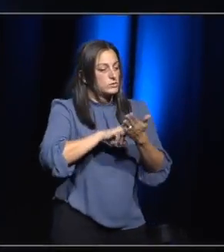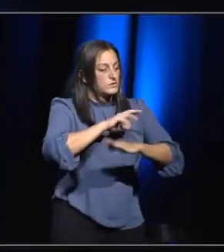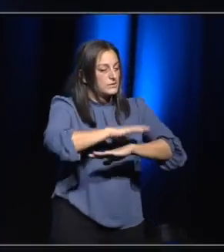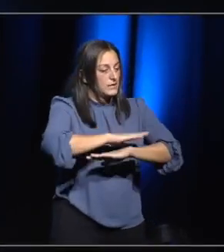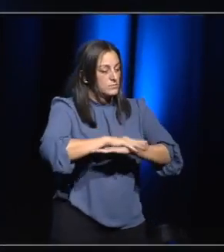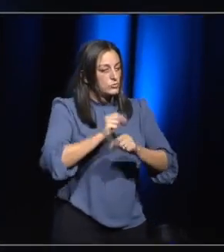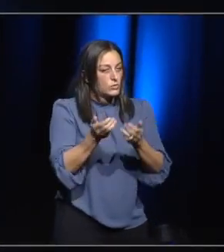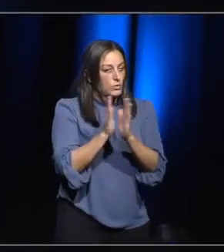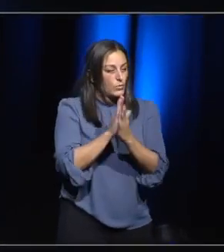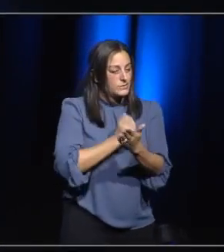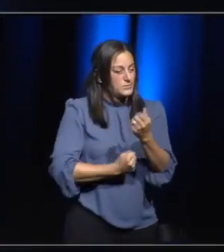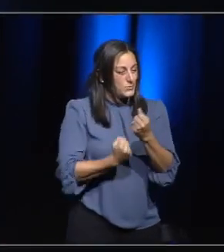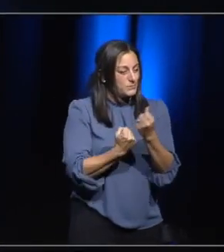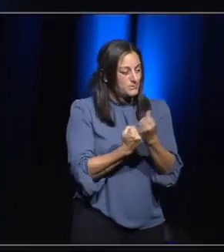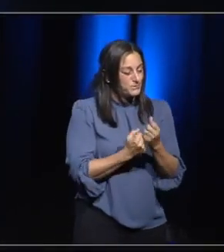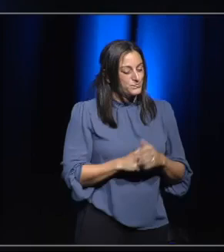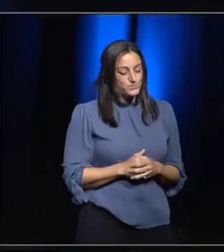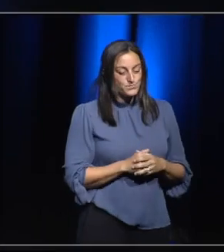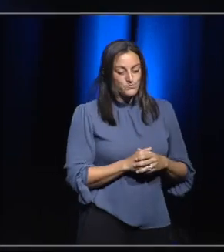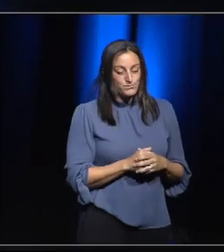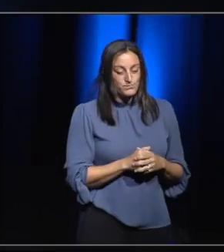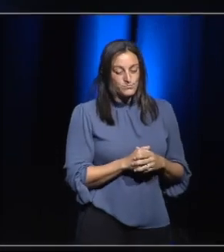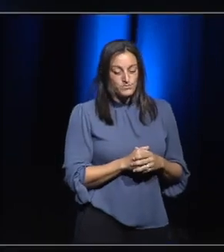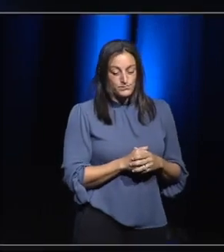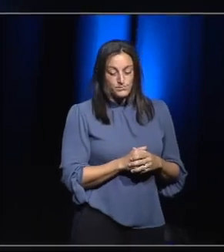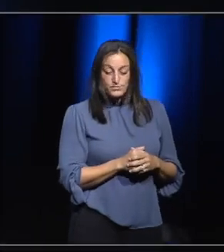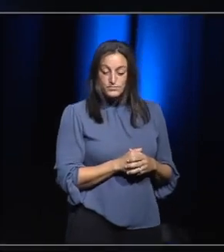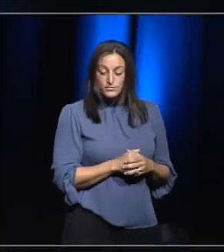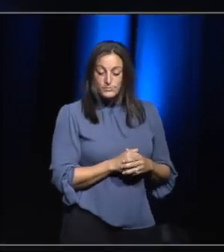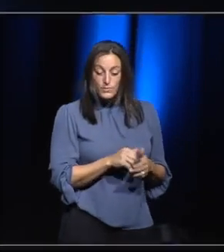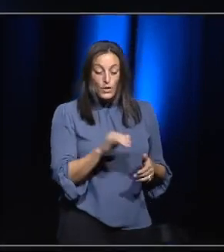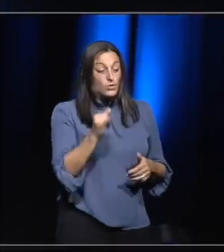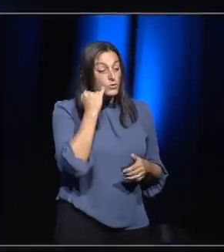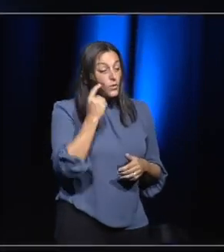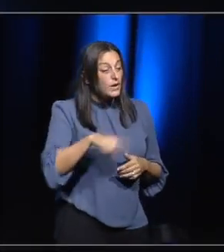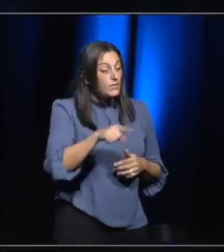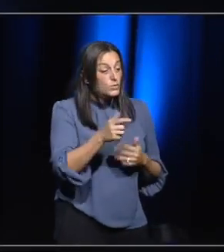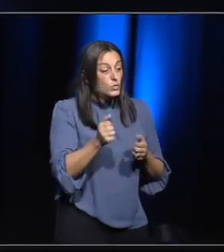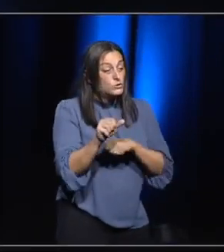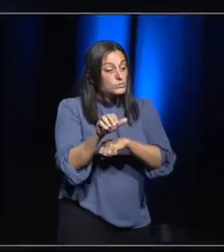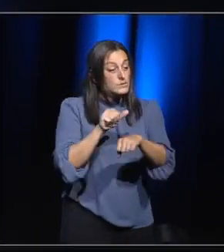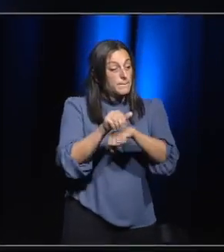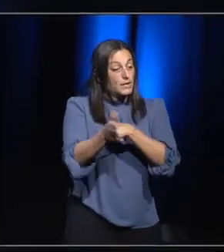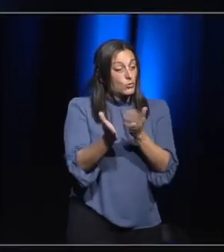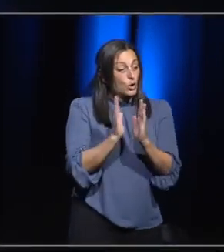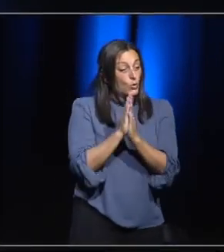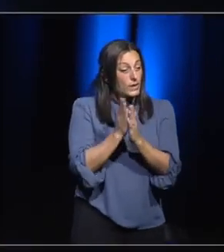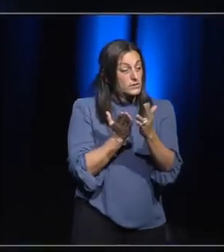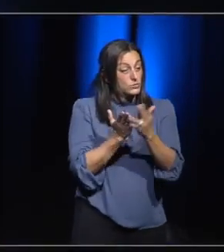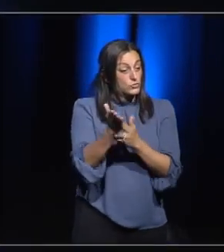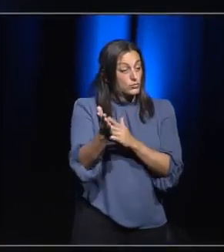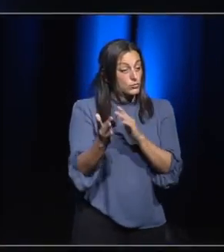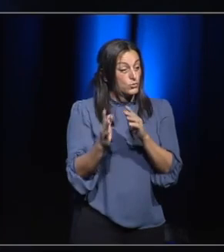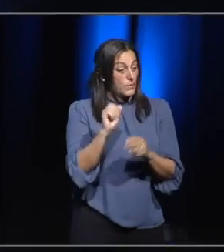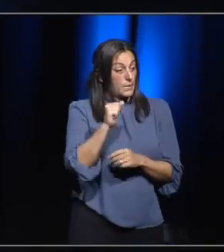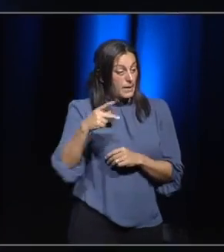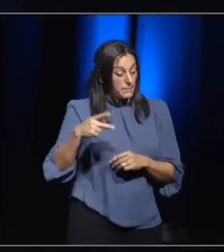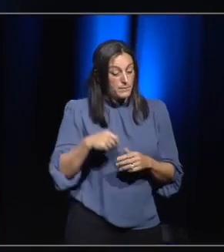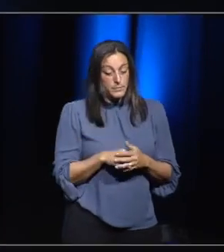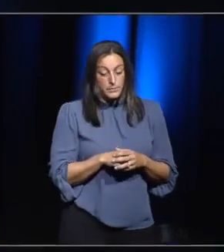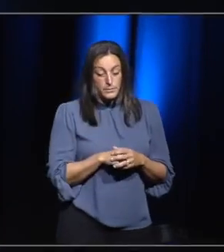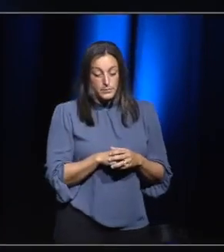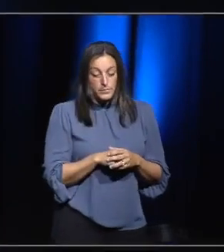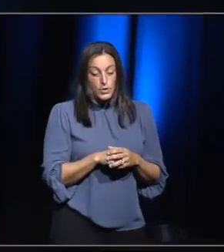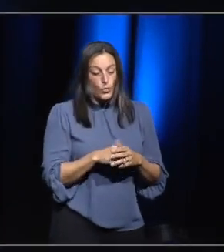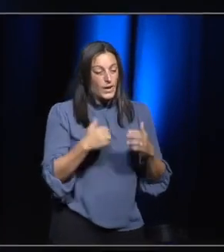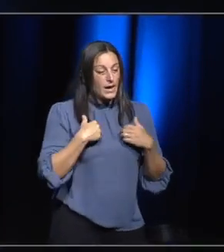support. Additionally, if you would prefer to submit electronically, you can find a link to a